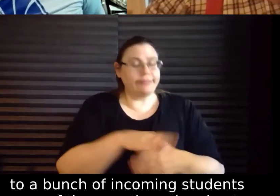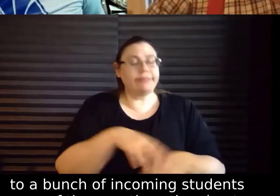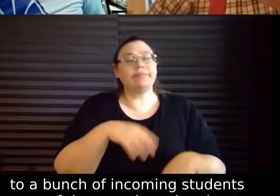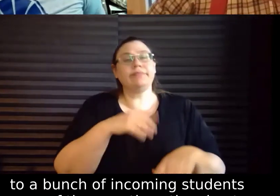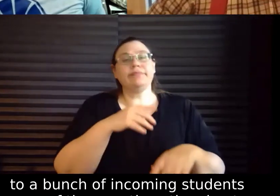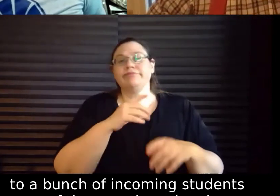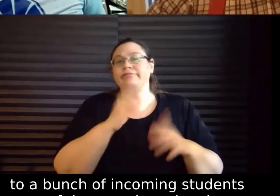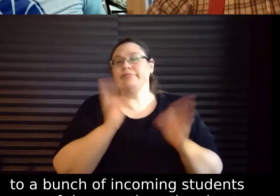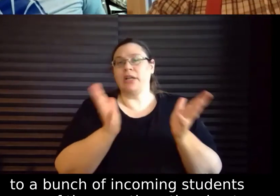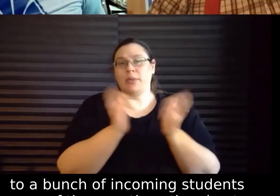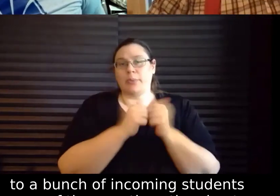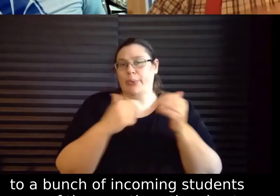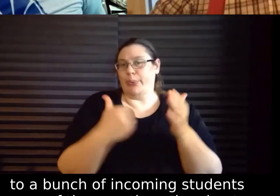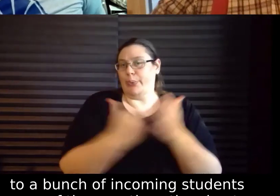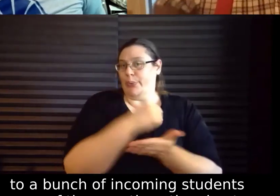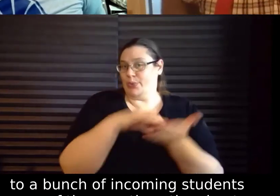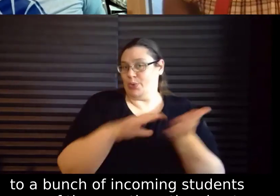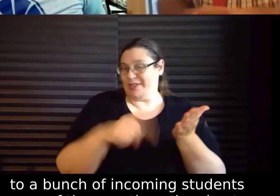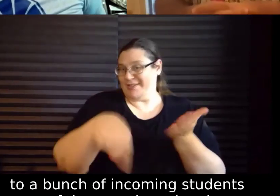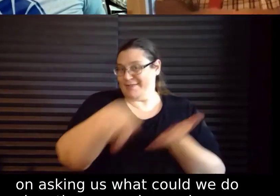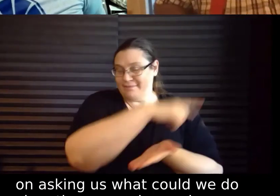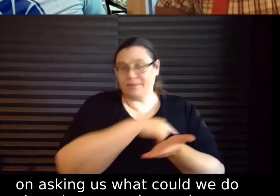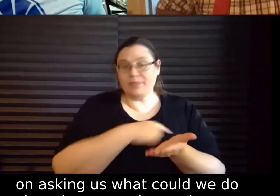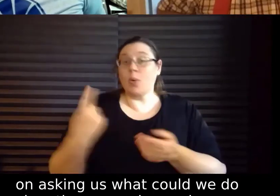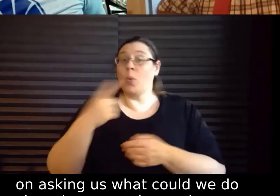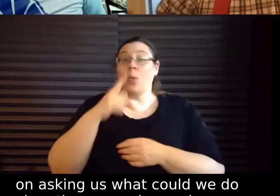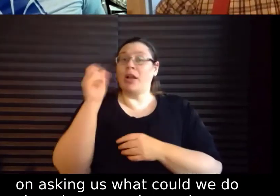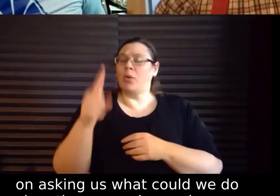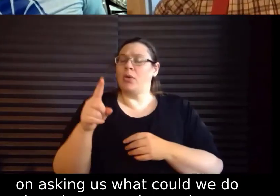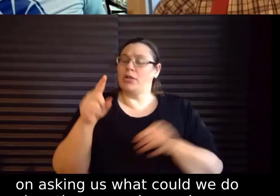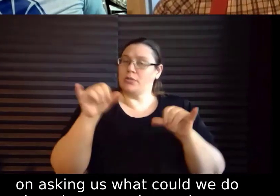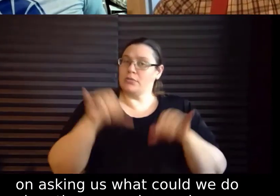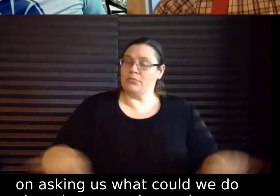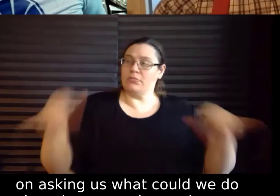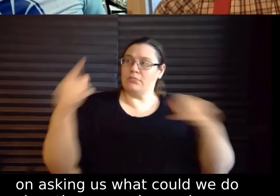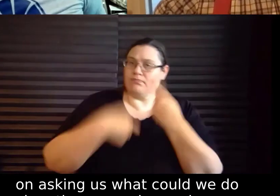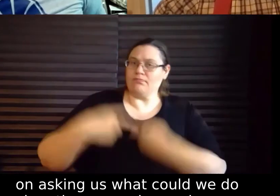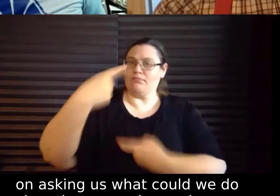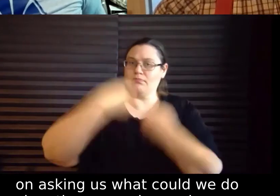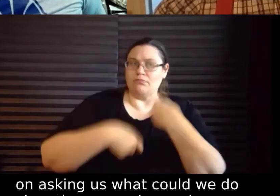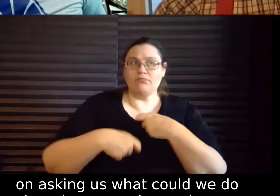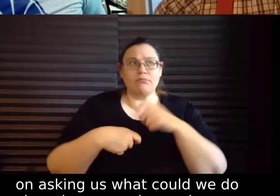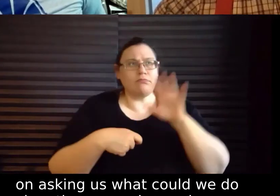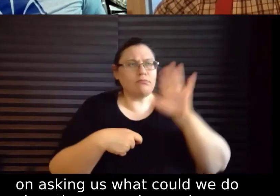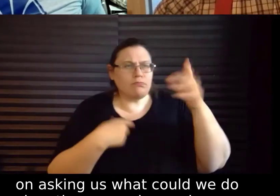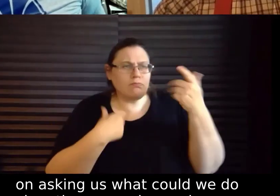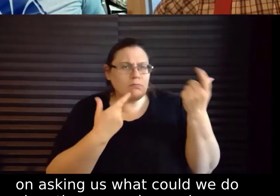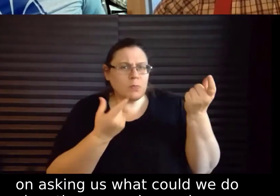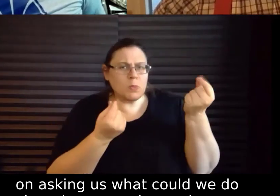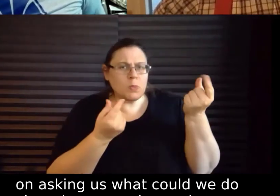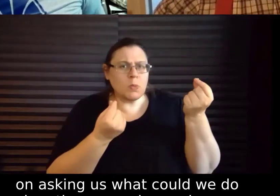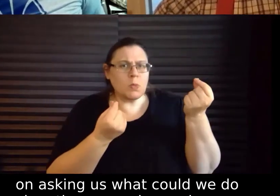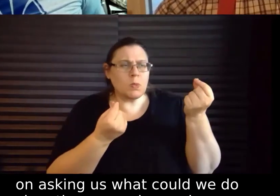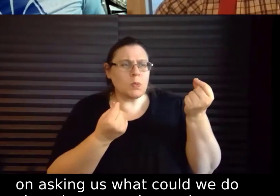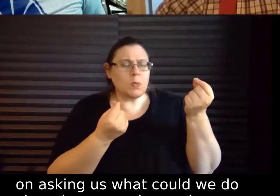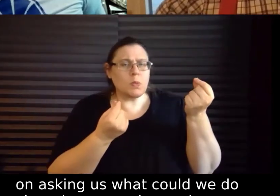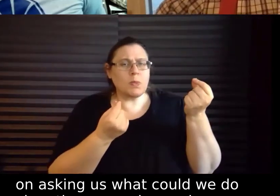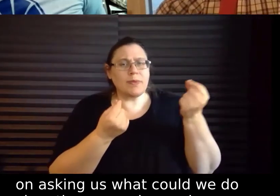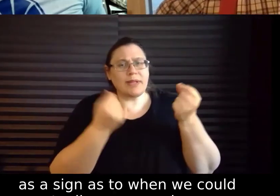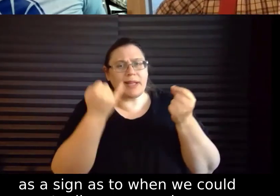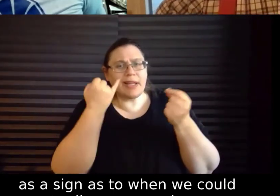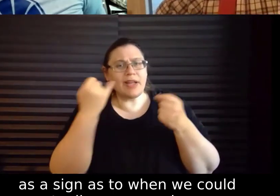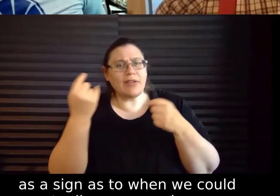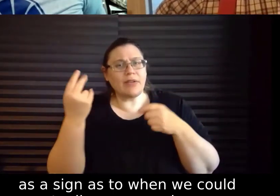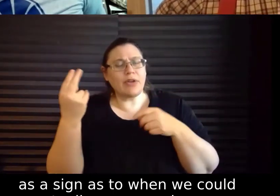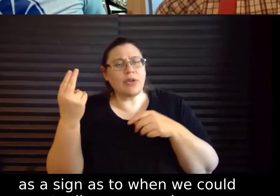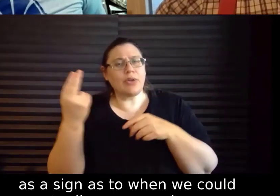of incoming students. And one of the questions they kept on asking us, what can we do when they are using endurance